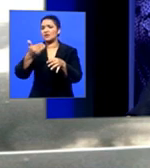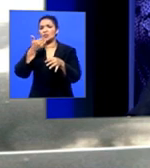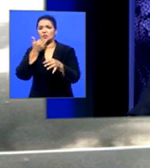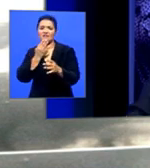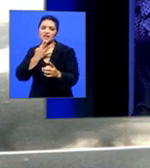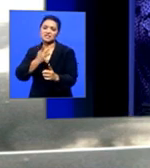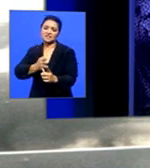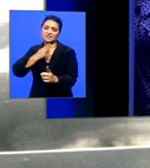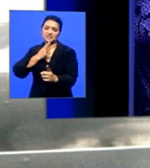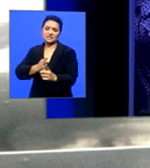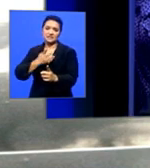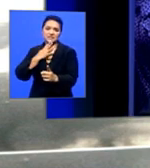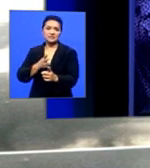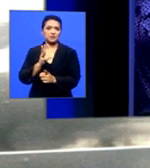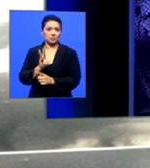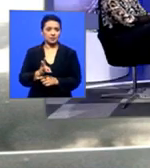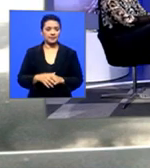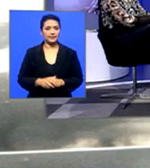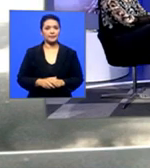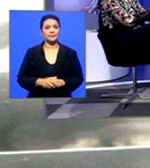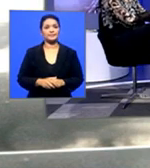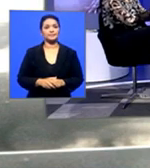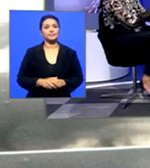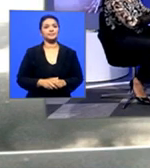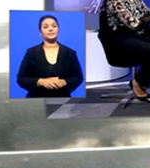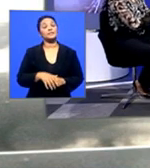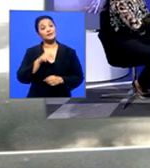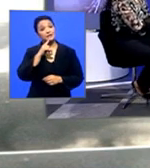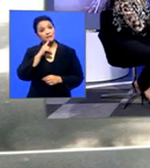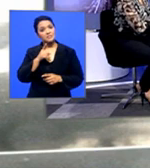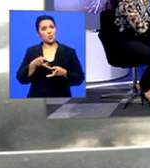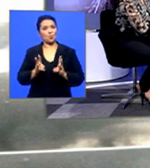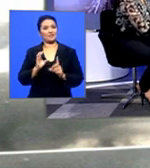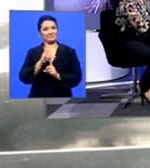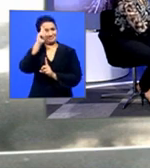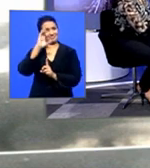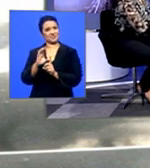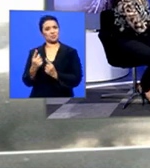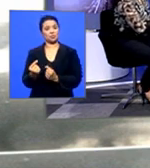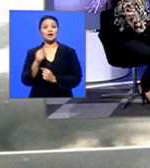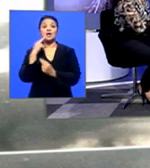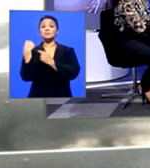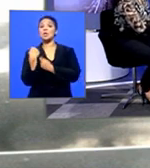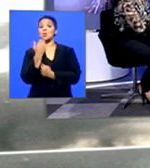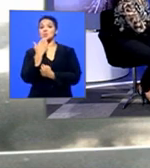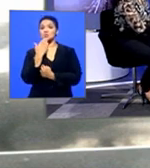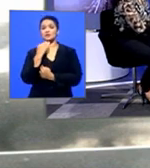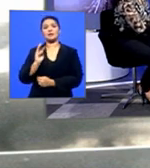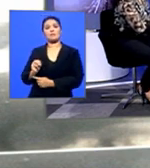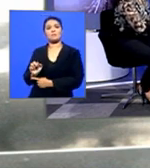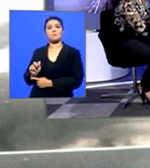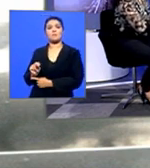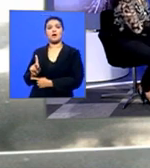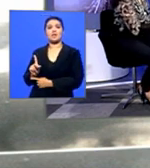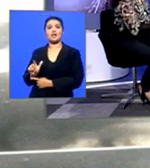Yeah. And I'm going to continue this conversation with you. Predominantly that individual would be Mandela, and the responsibility would fall on Mandela's